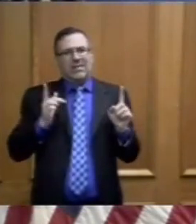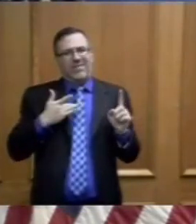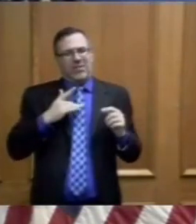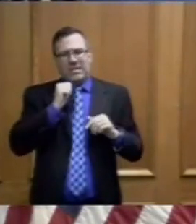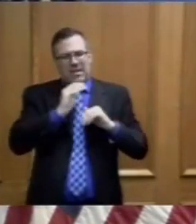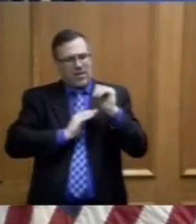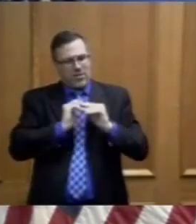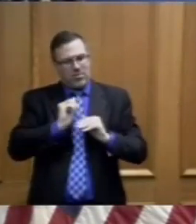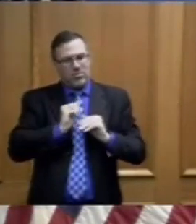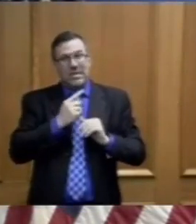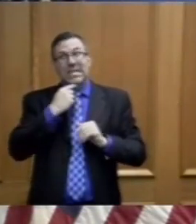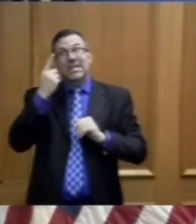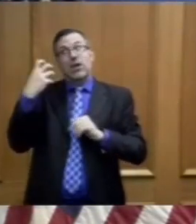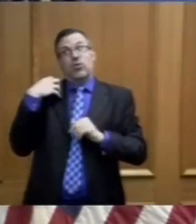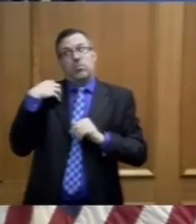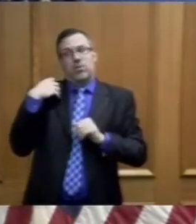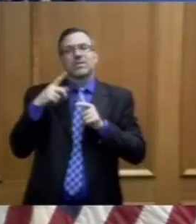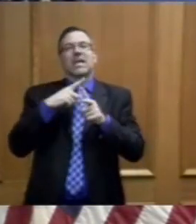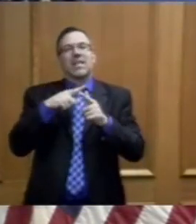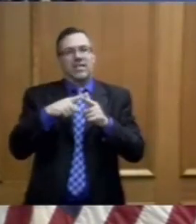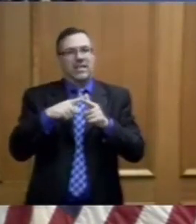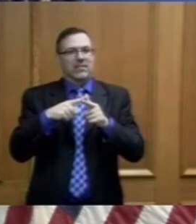appropriate steps otherwise.